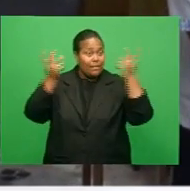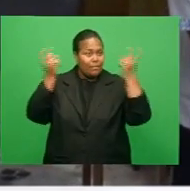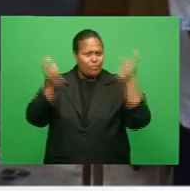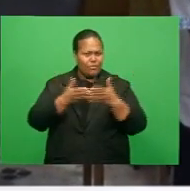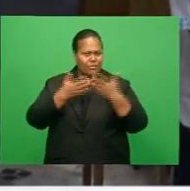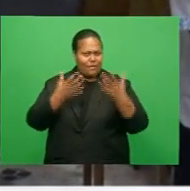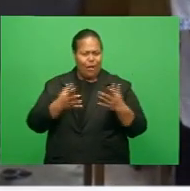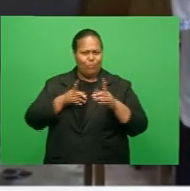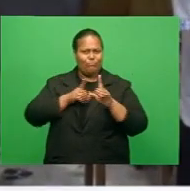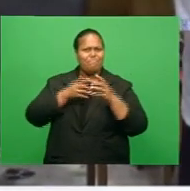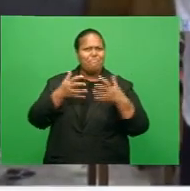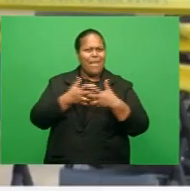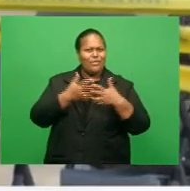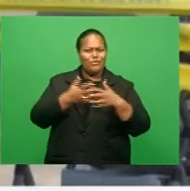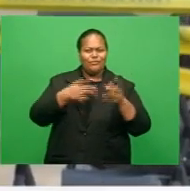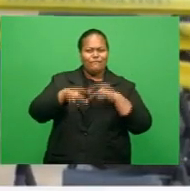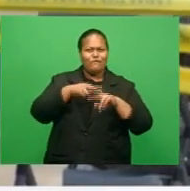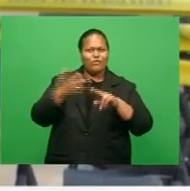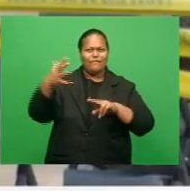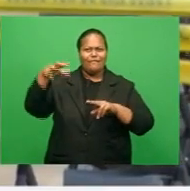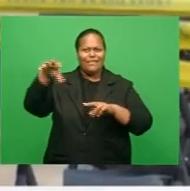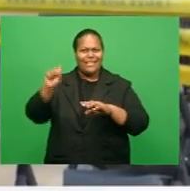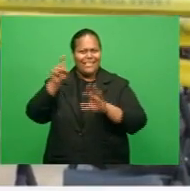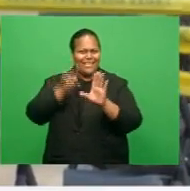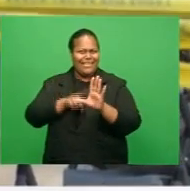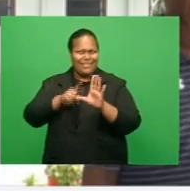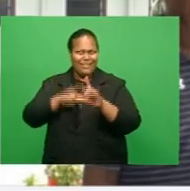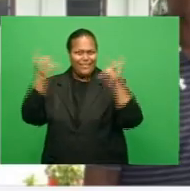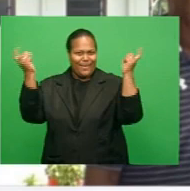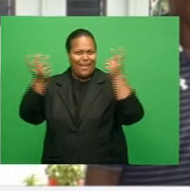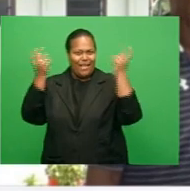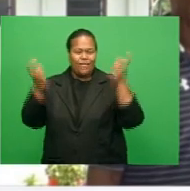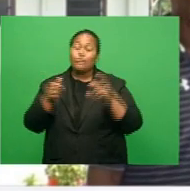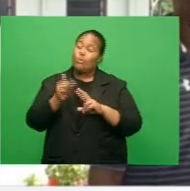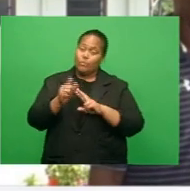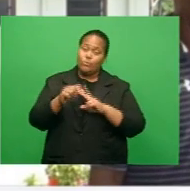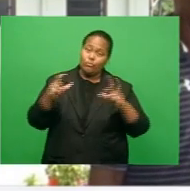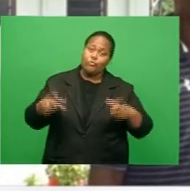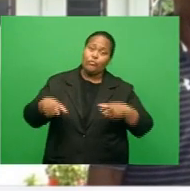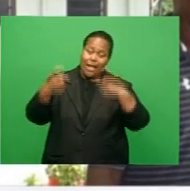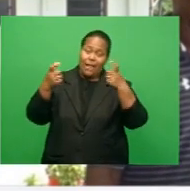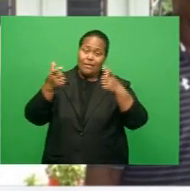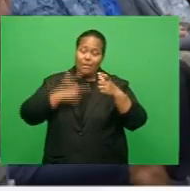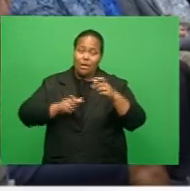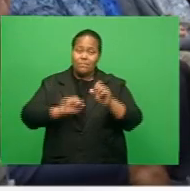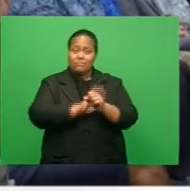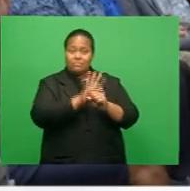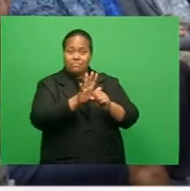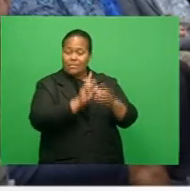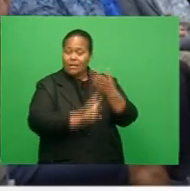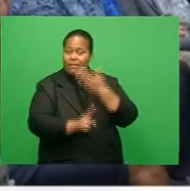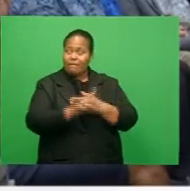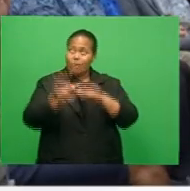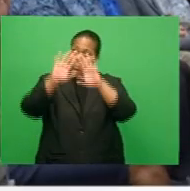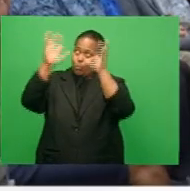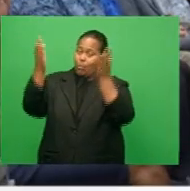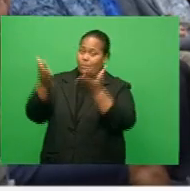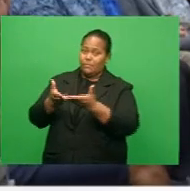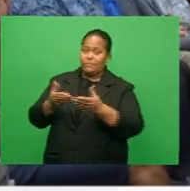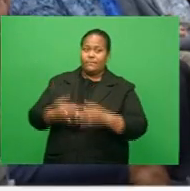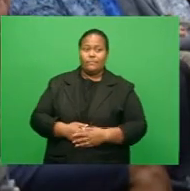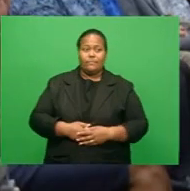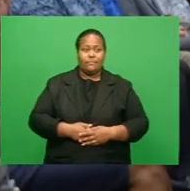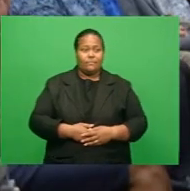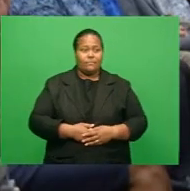Fiji 50 commemoration and also the challenge faced worldwide due to the pandemic. The United Nations has stood